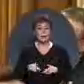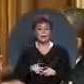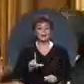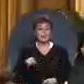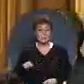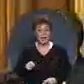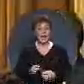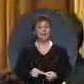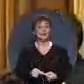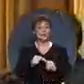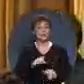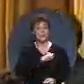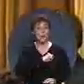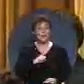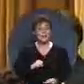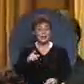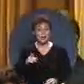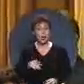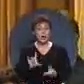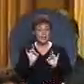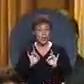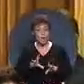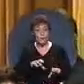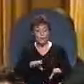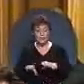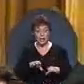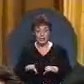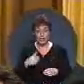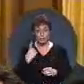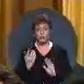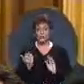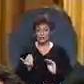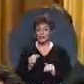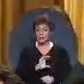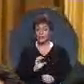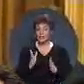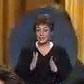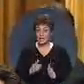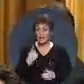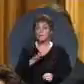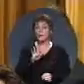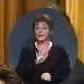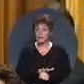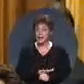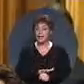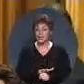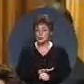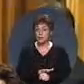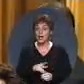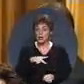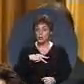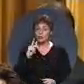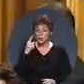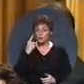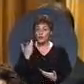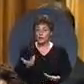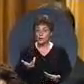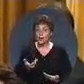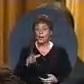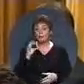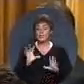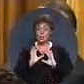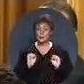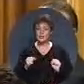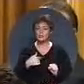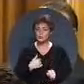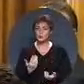that the Liberal Party, particularly in the Senate, has refused to act on the desires of